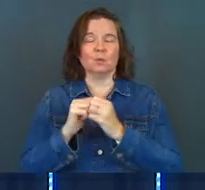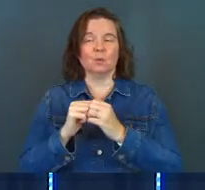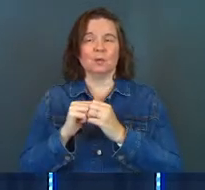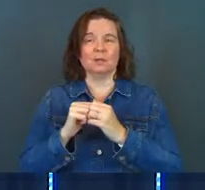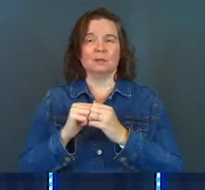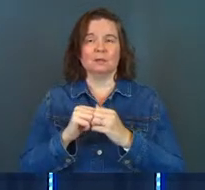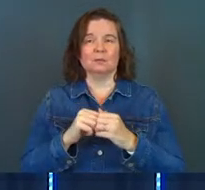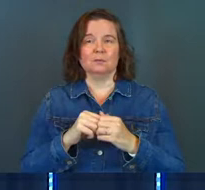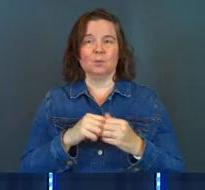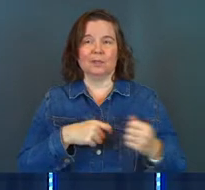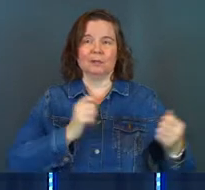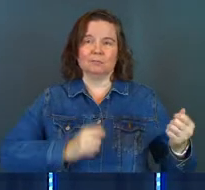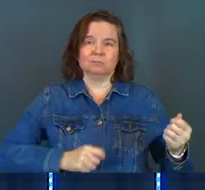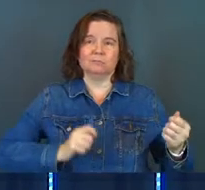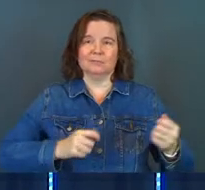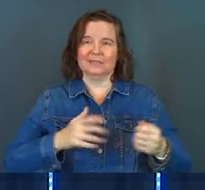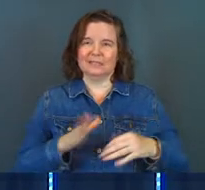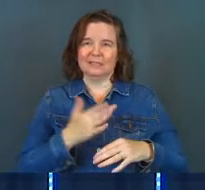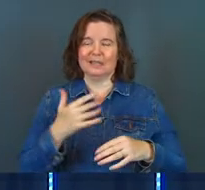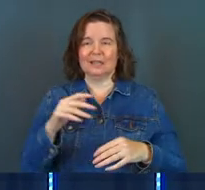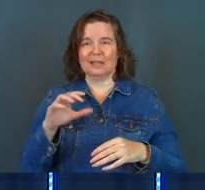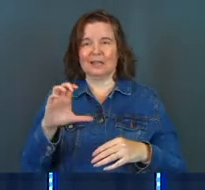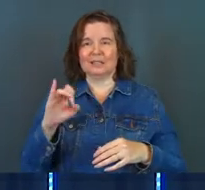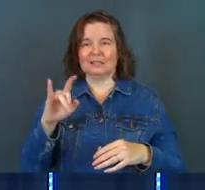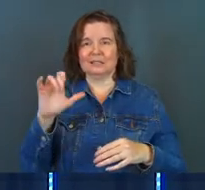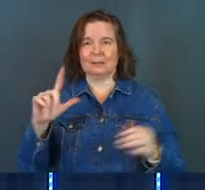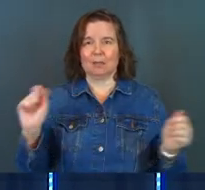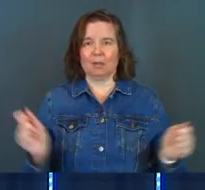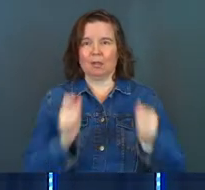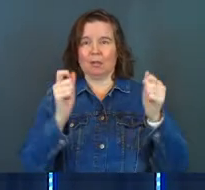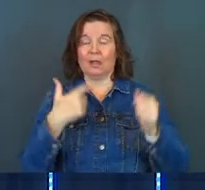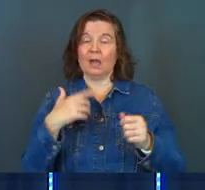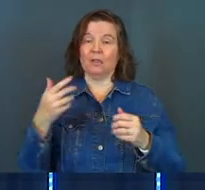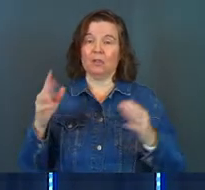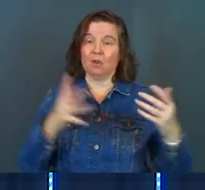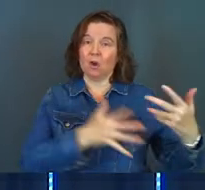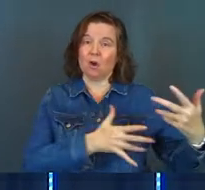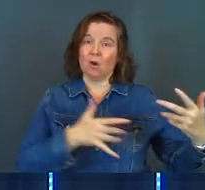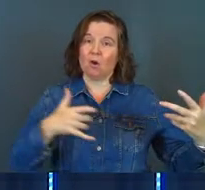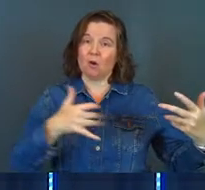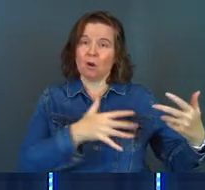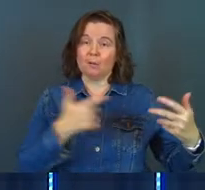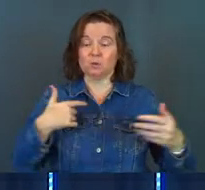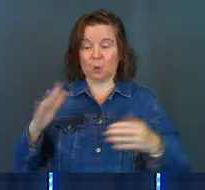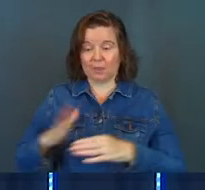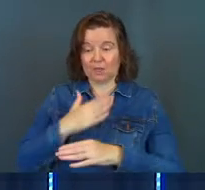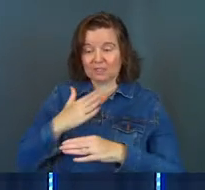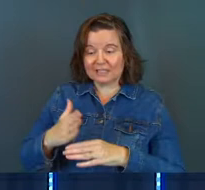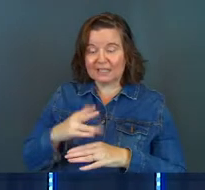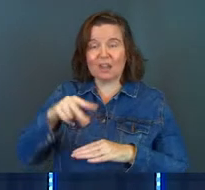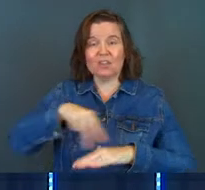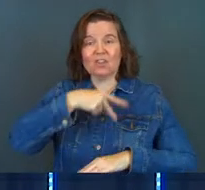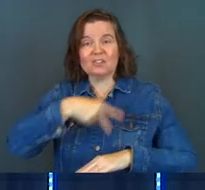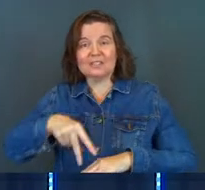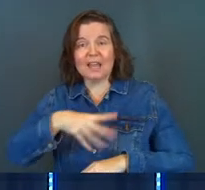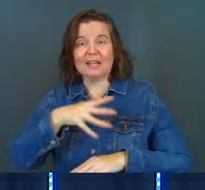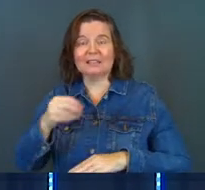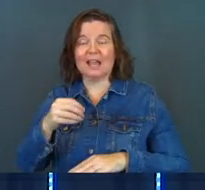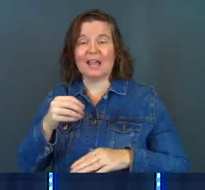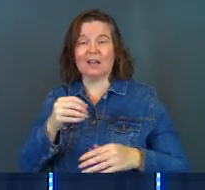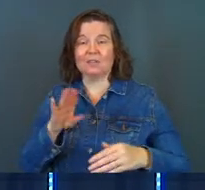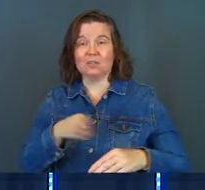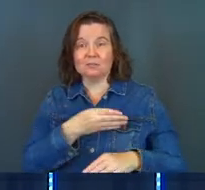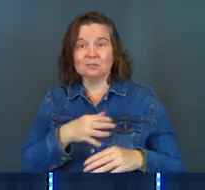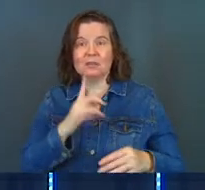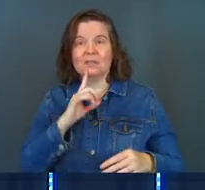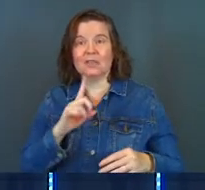timbrel, which is a percussion instrument, kind of like a cymbal, and the harp. So they're singing, and they're dancing, and there's